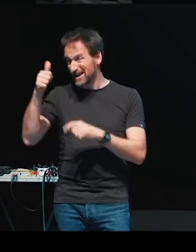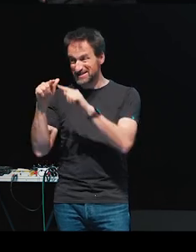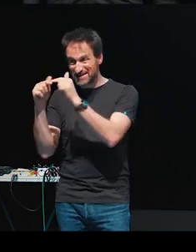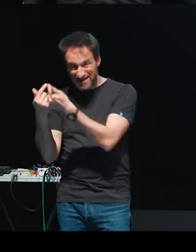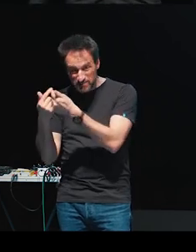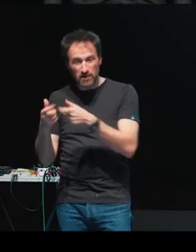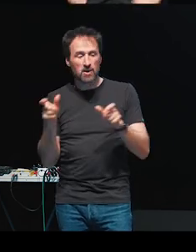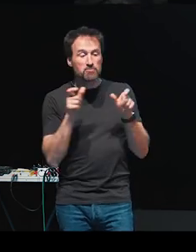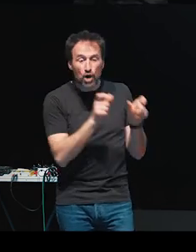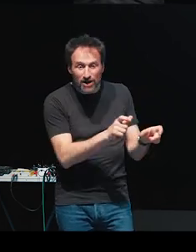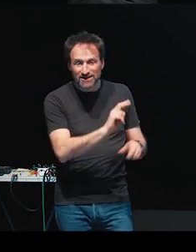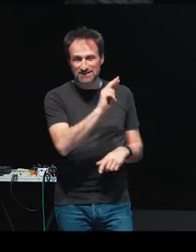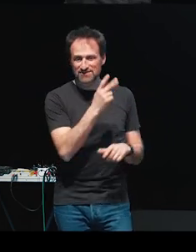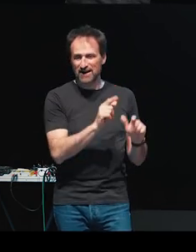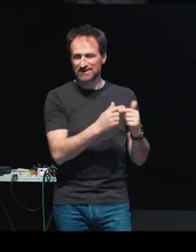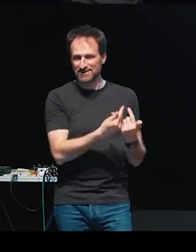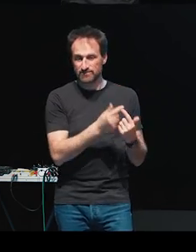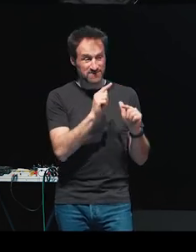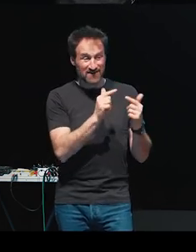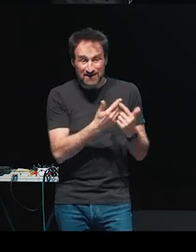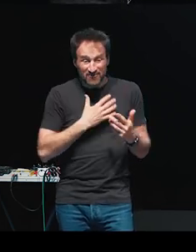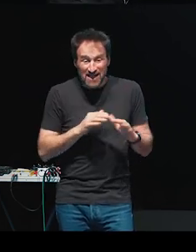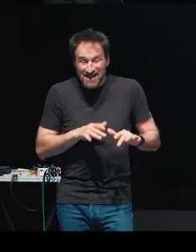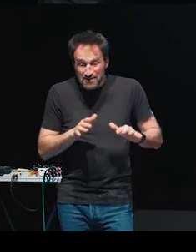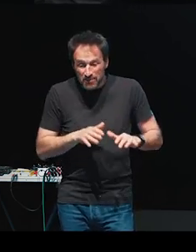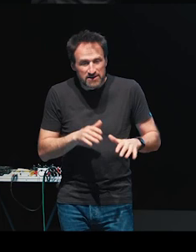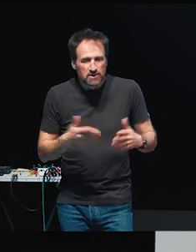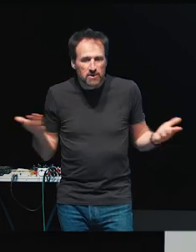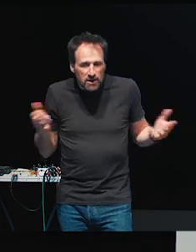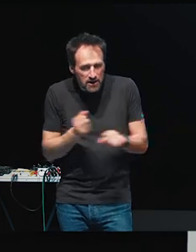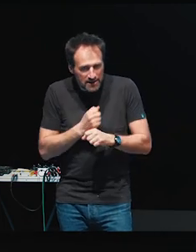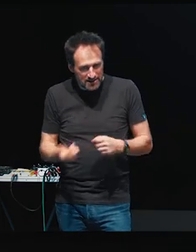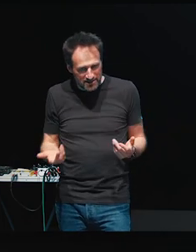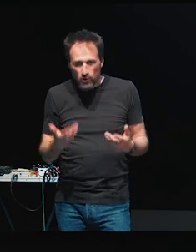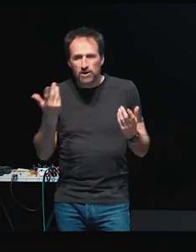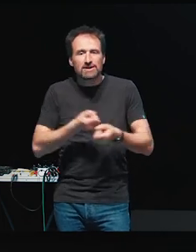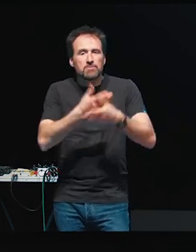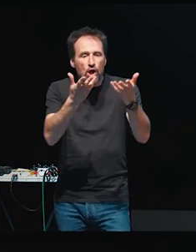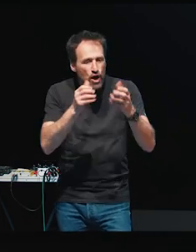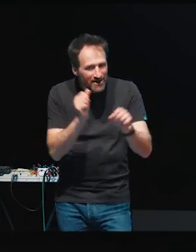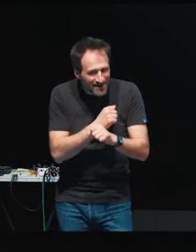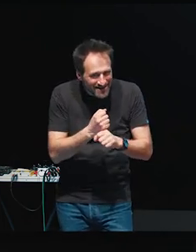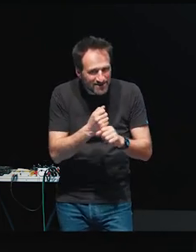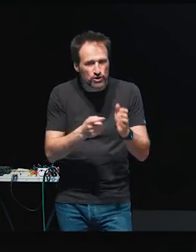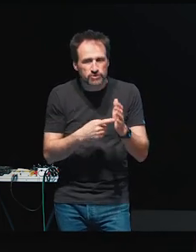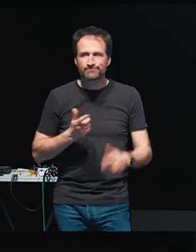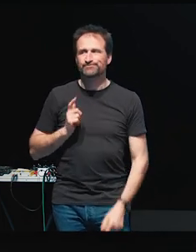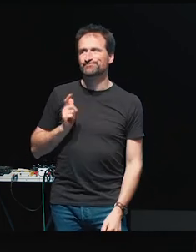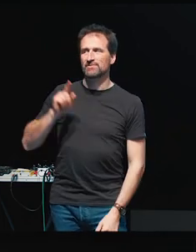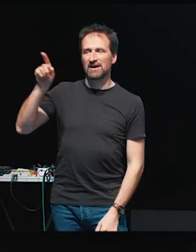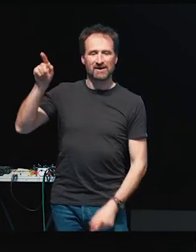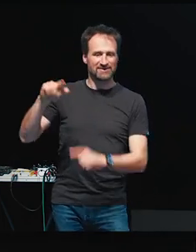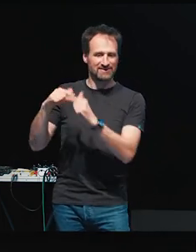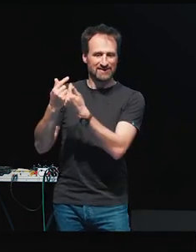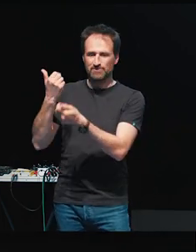team, where the second team cannot start implementing or cannot deploy something because they have to wait for the other